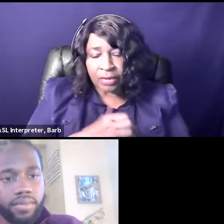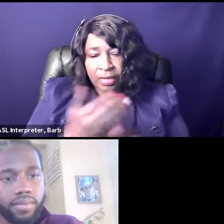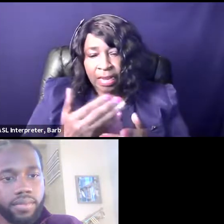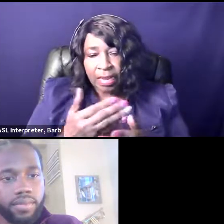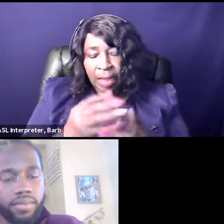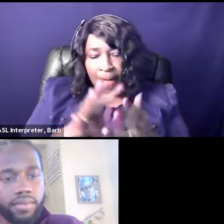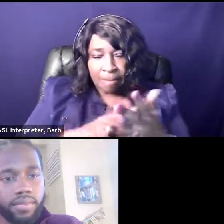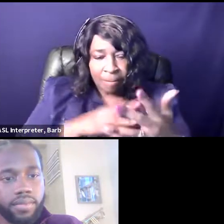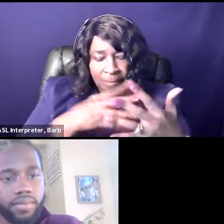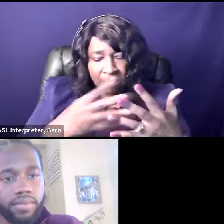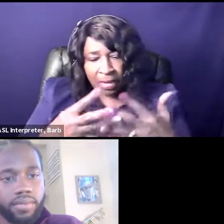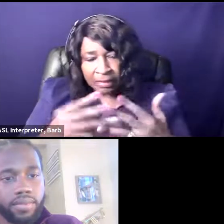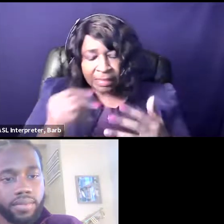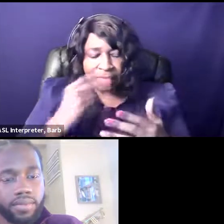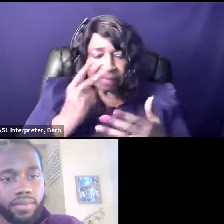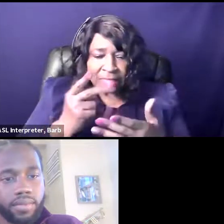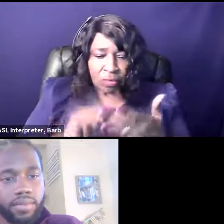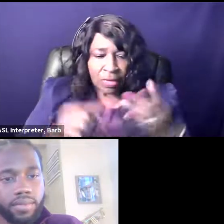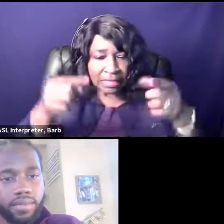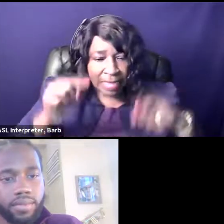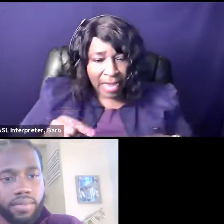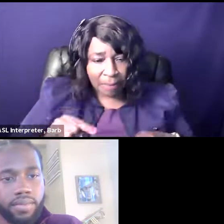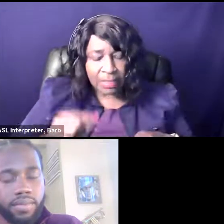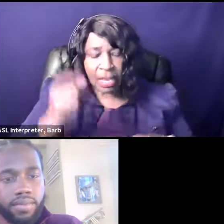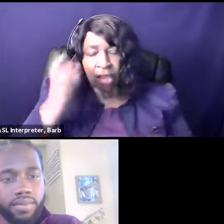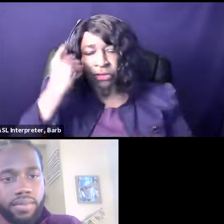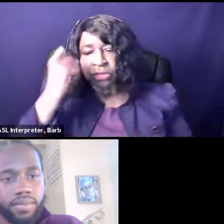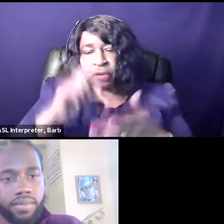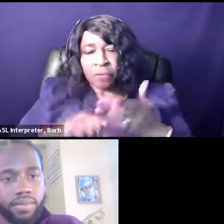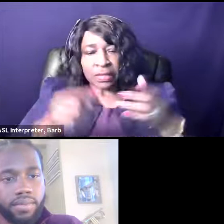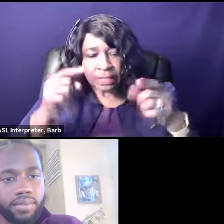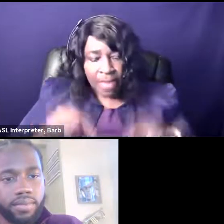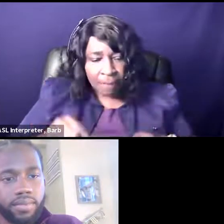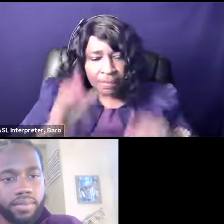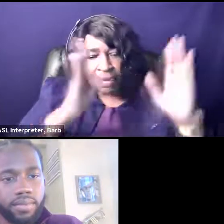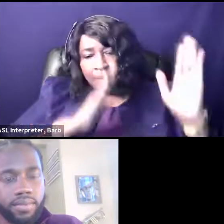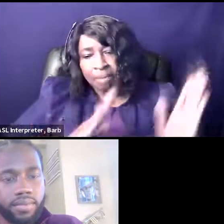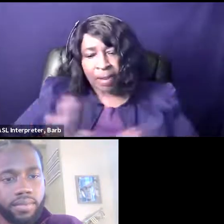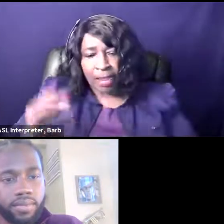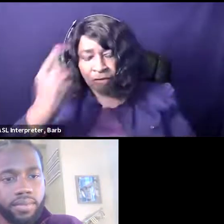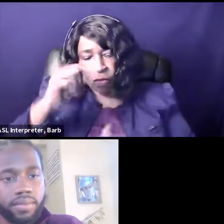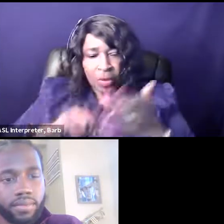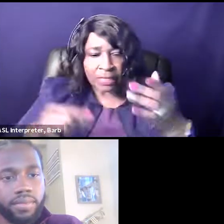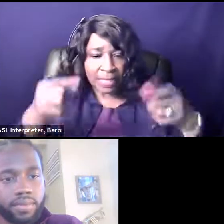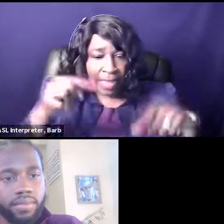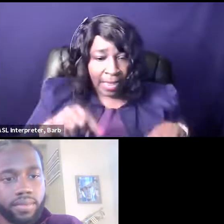metrics to kind of see what's happening, kind of understand what's happening, kind of plan for what's happening?